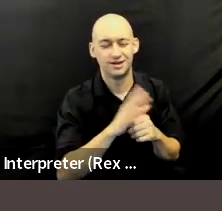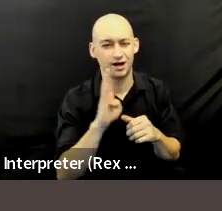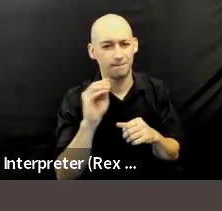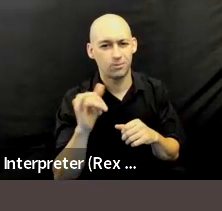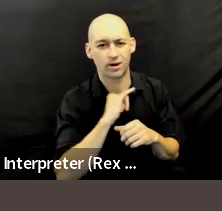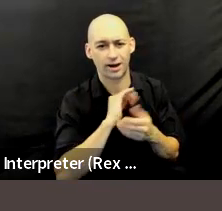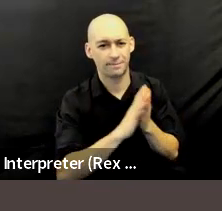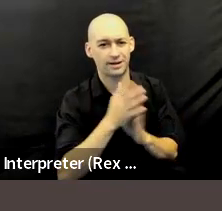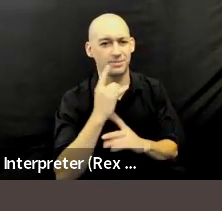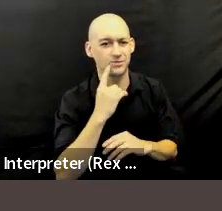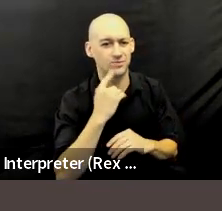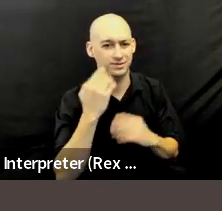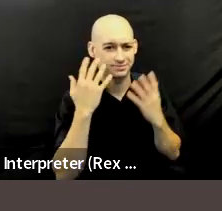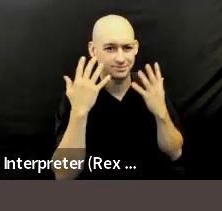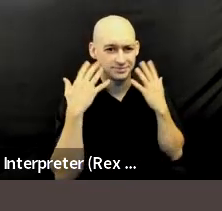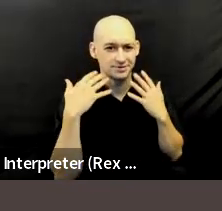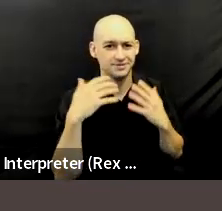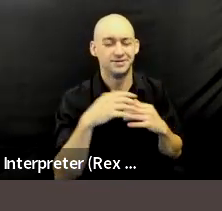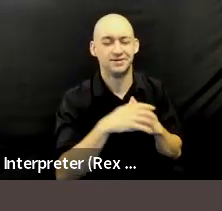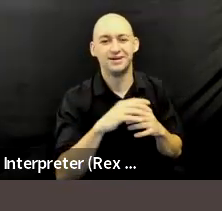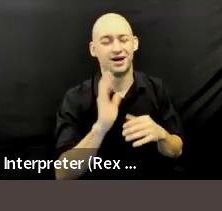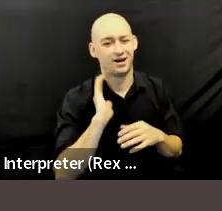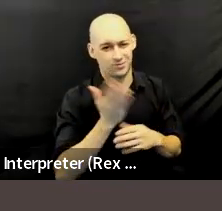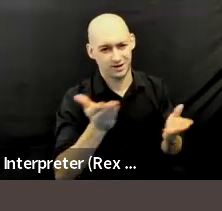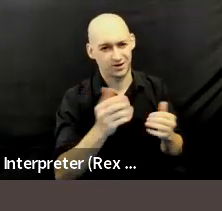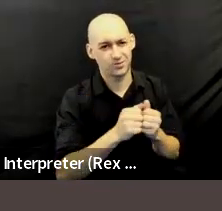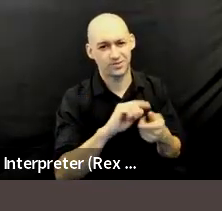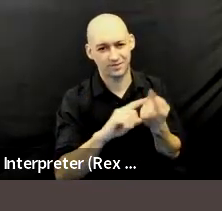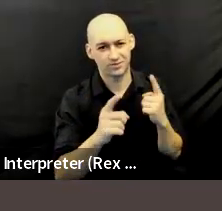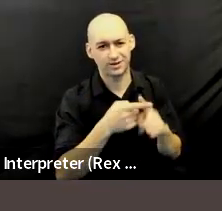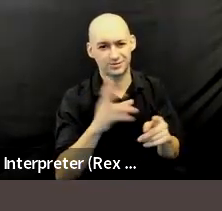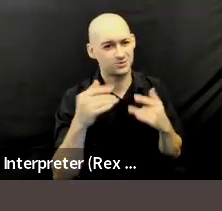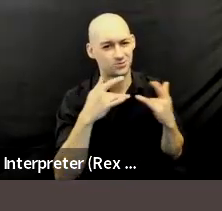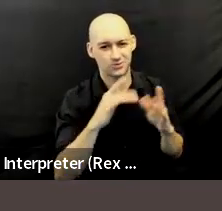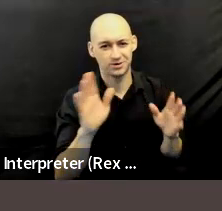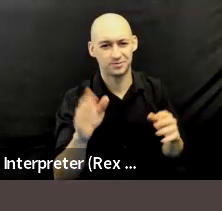turning red at this point. We're amongst friends, so it's all good.